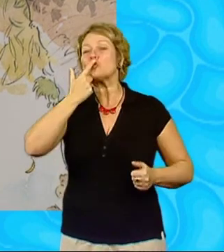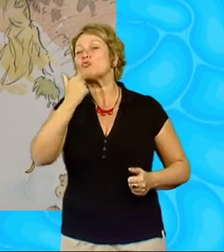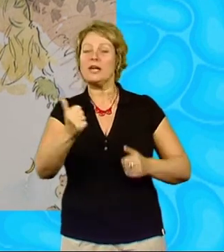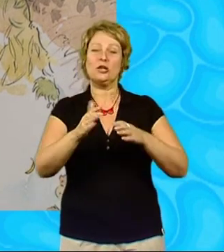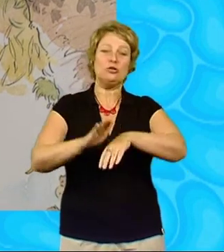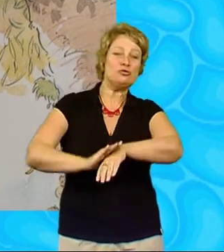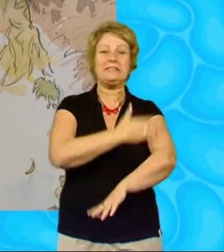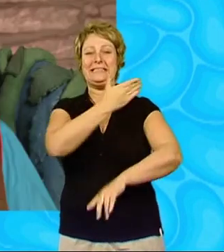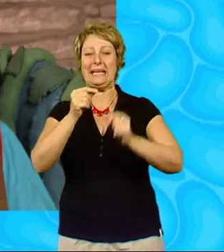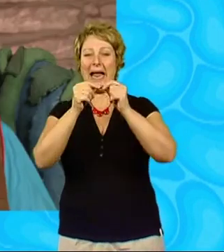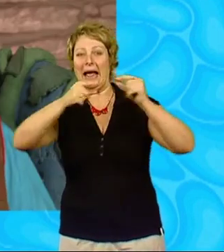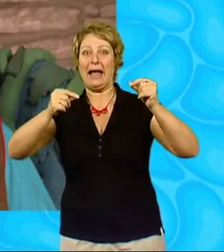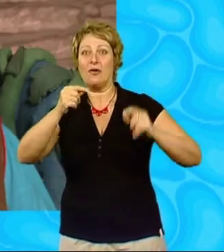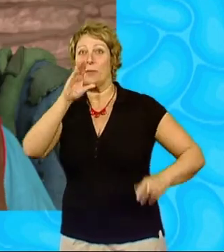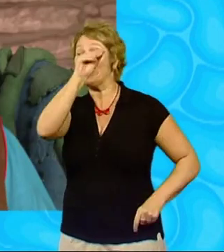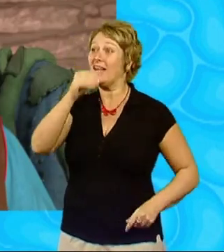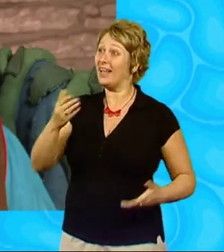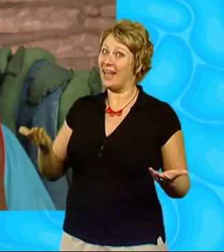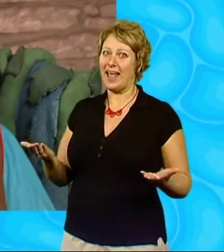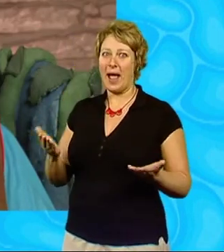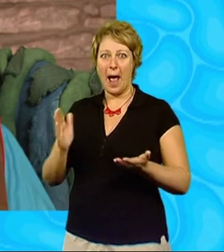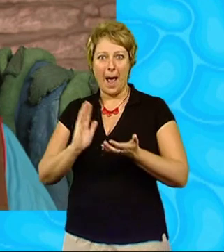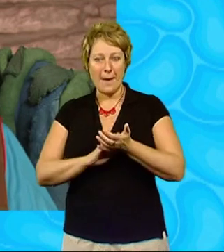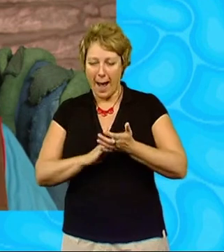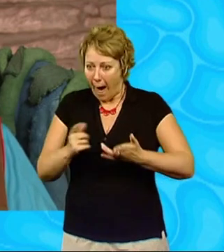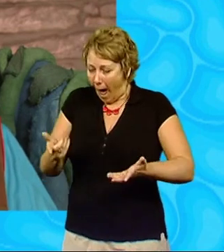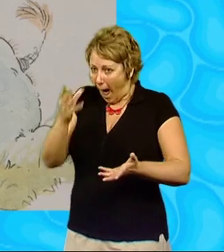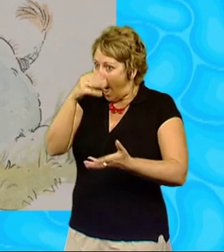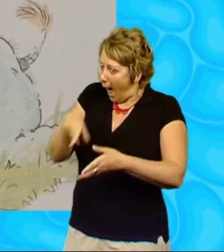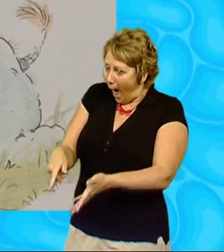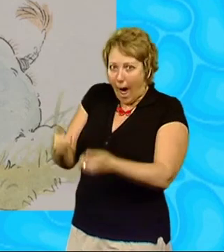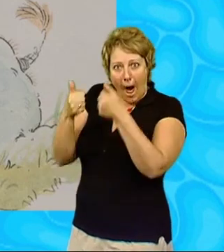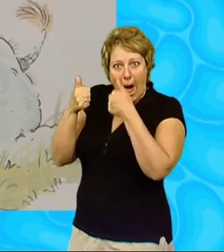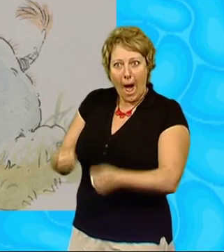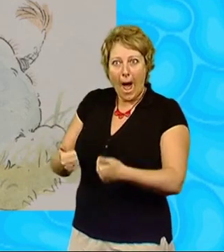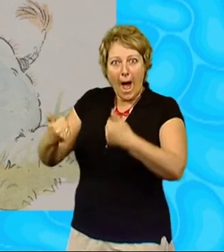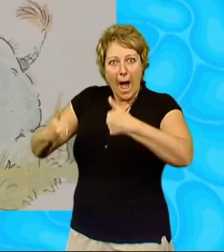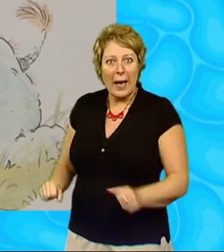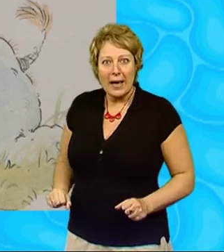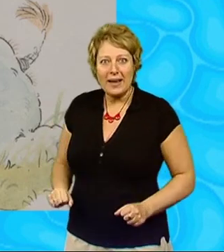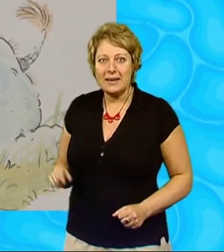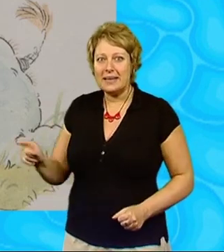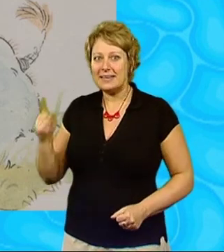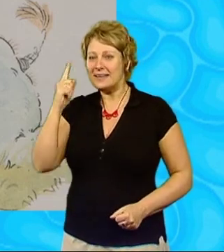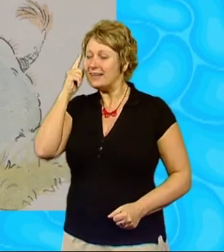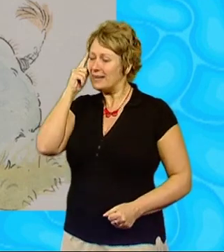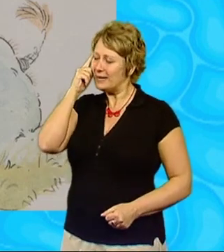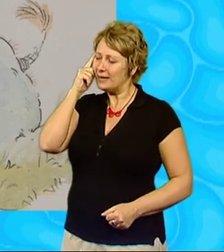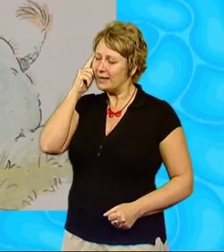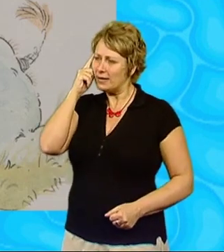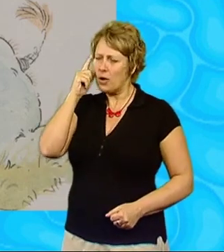she could. You did it, said her mother. Maya thought for a moment.